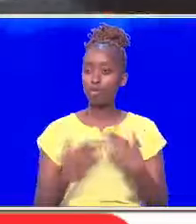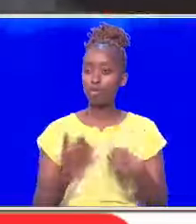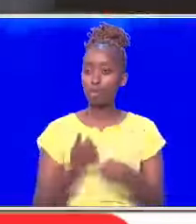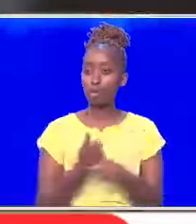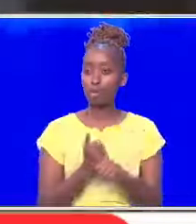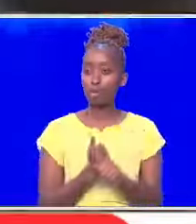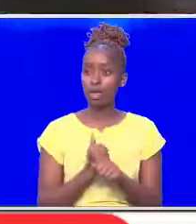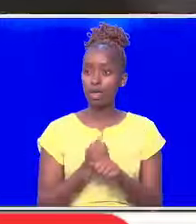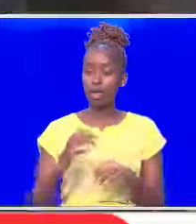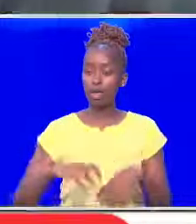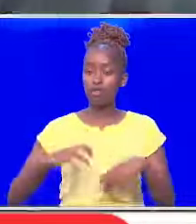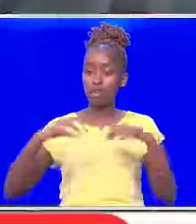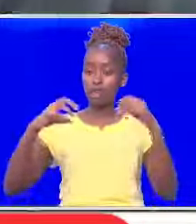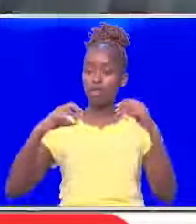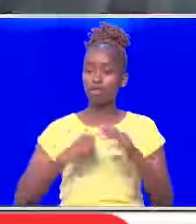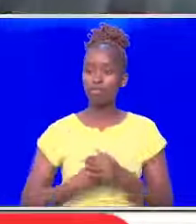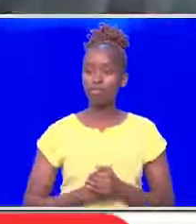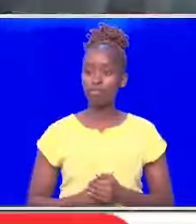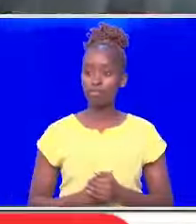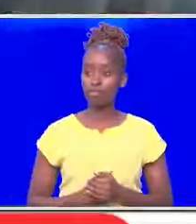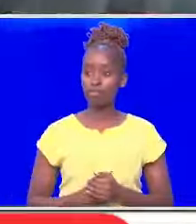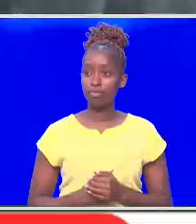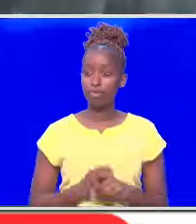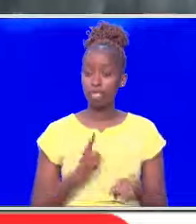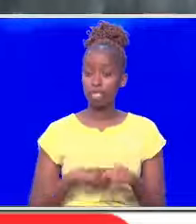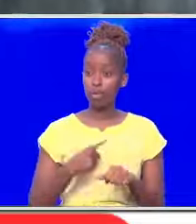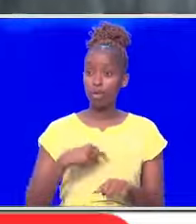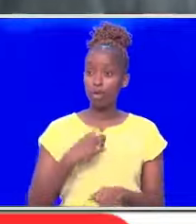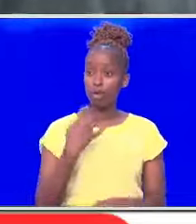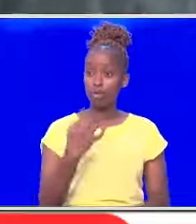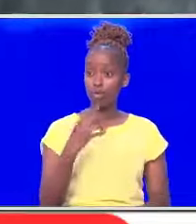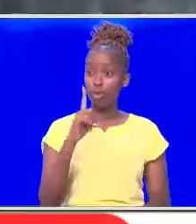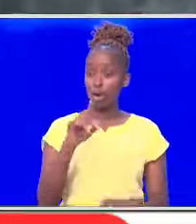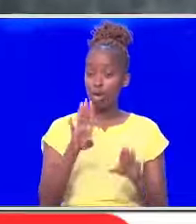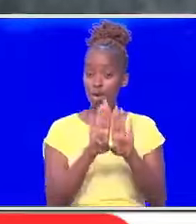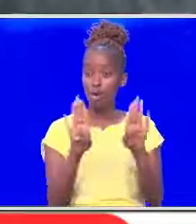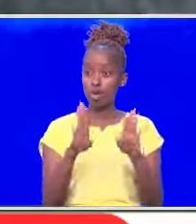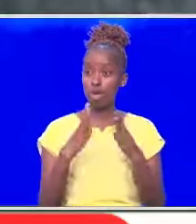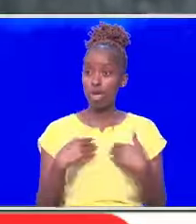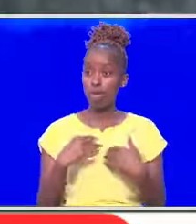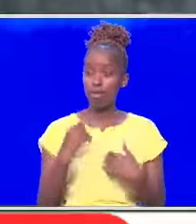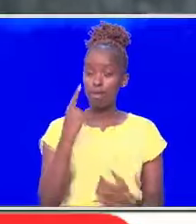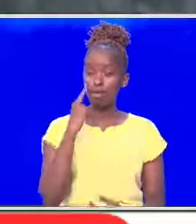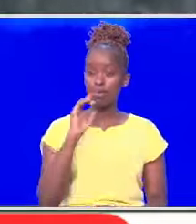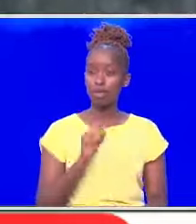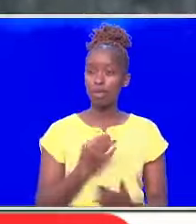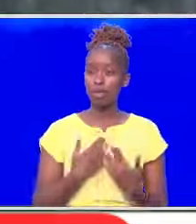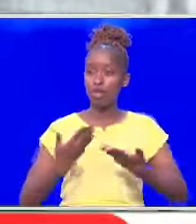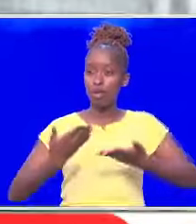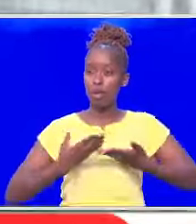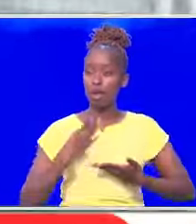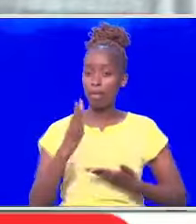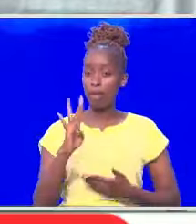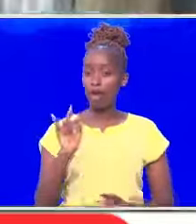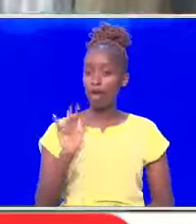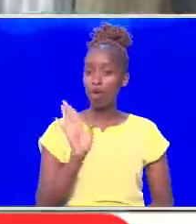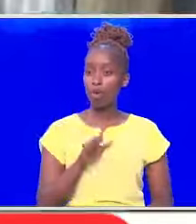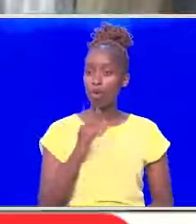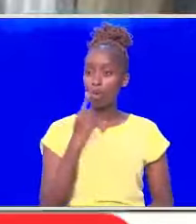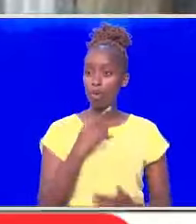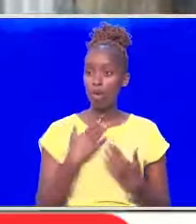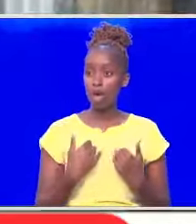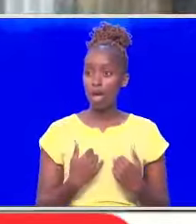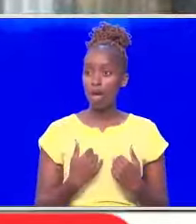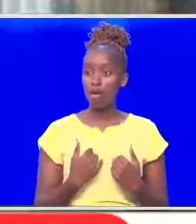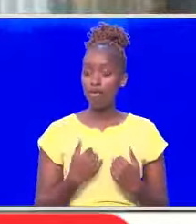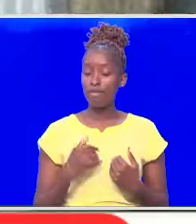flooding. As we knock on one of the doors, our eyes are welcomed by an expectant woman, overwhelmed by the